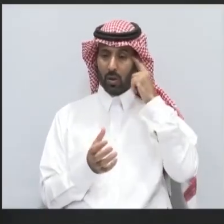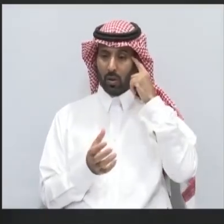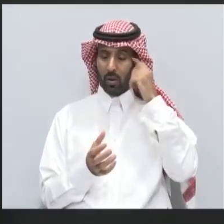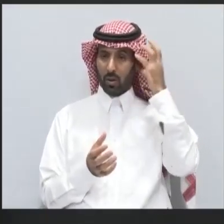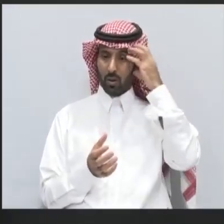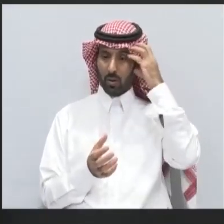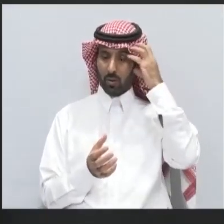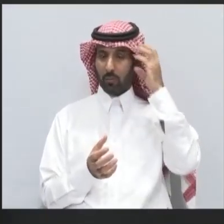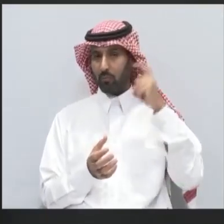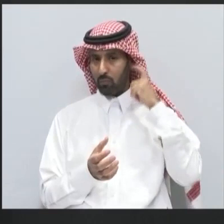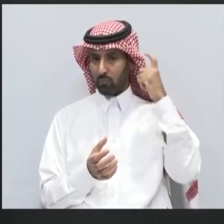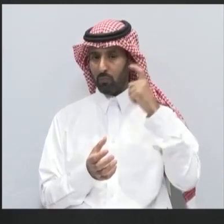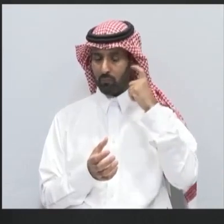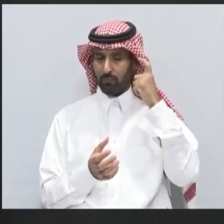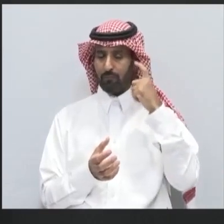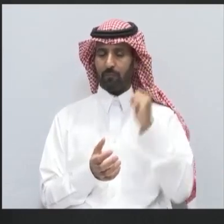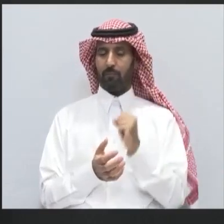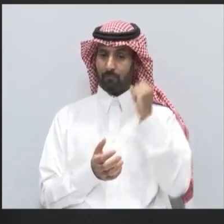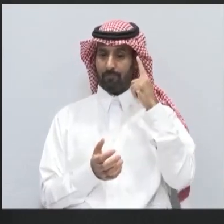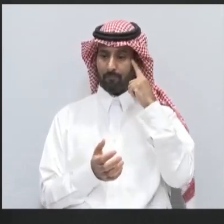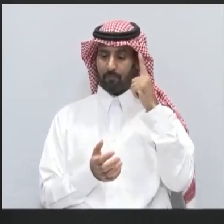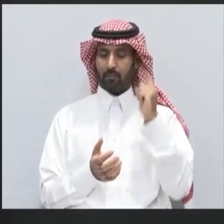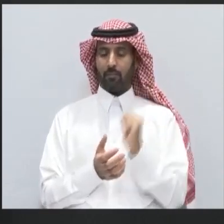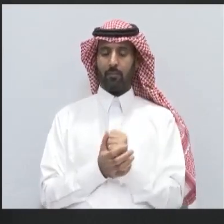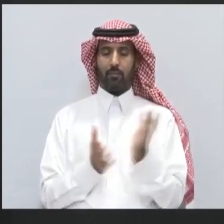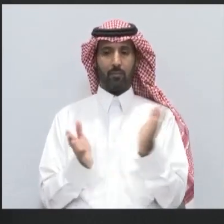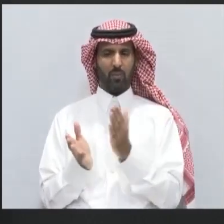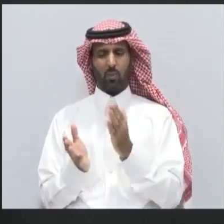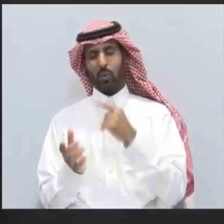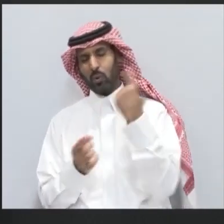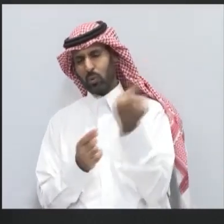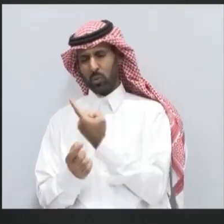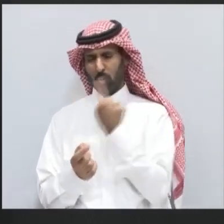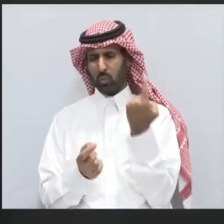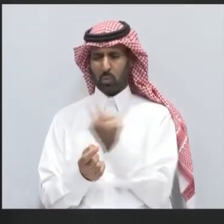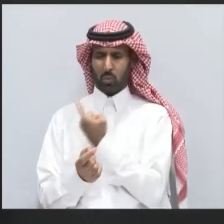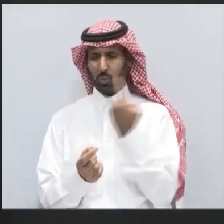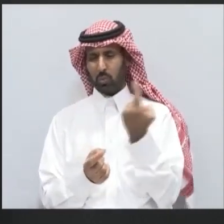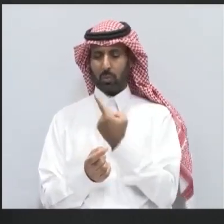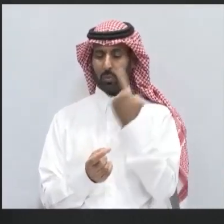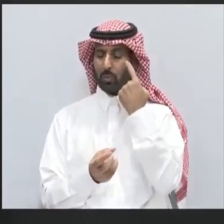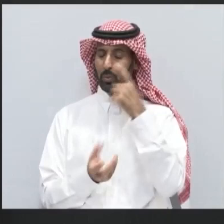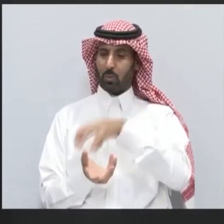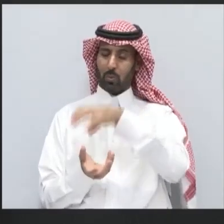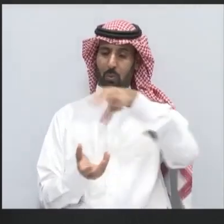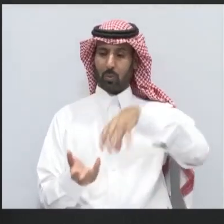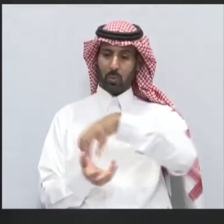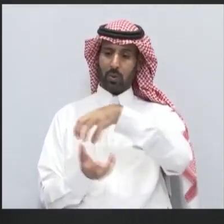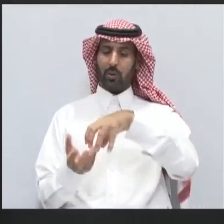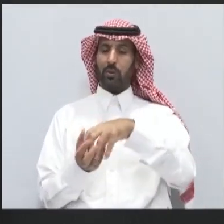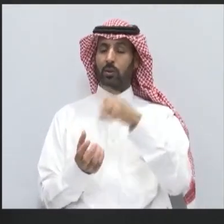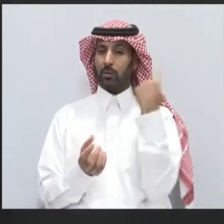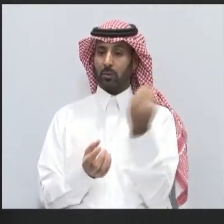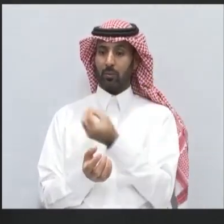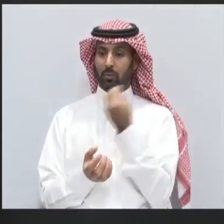for thinking, coming up with ideas. And the storm is moving of lots of particles. Storm. You